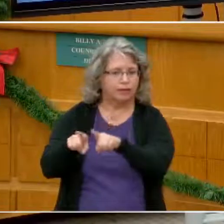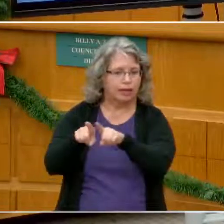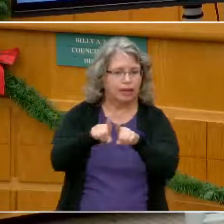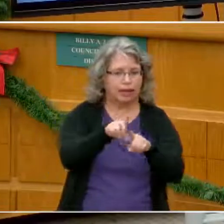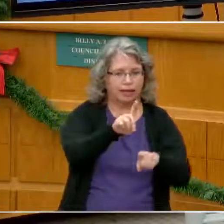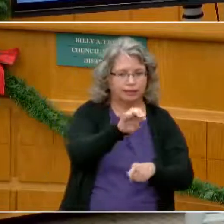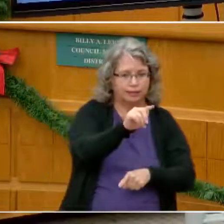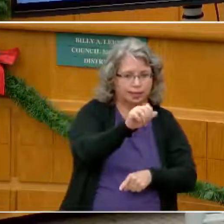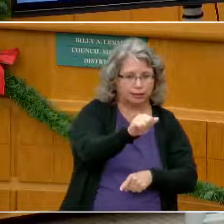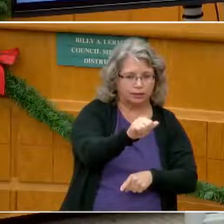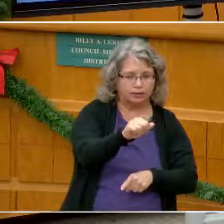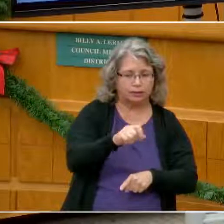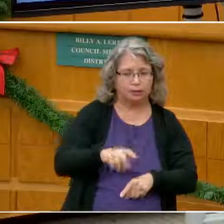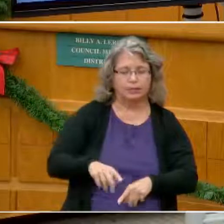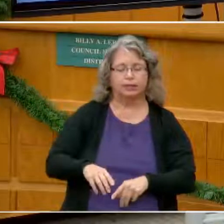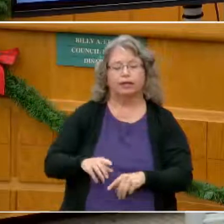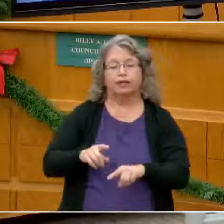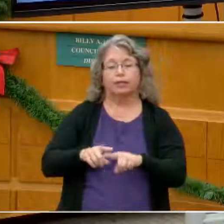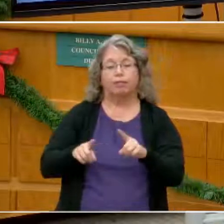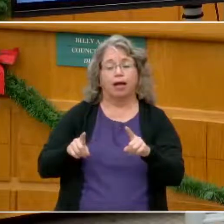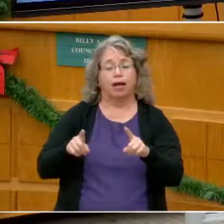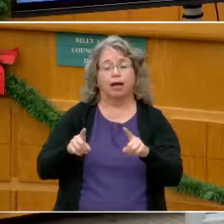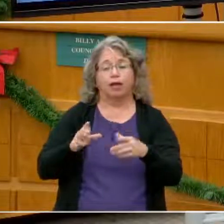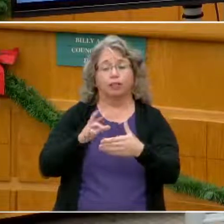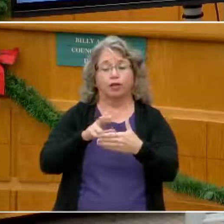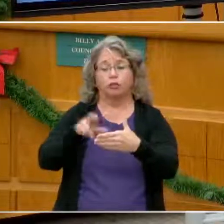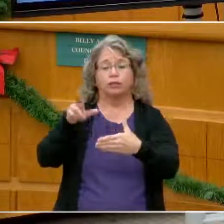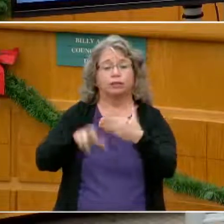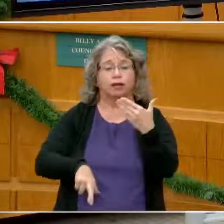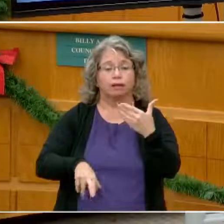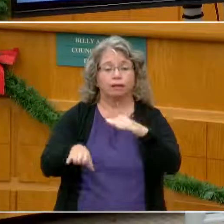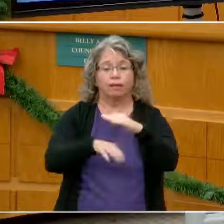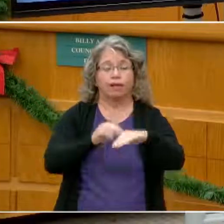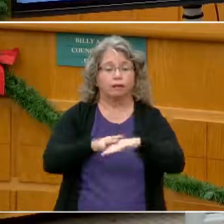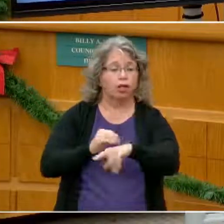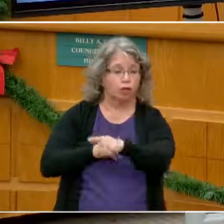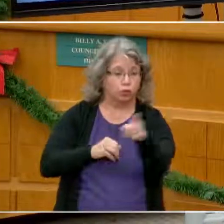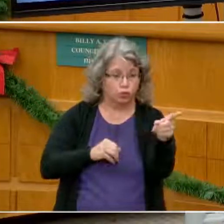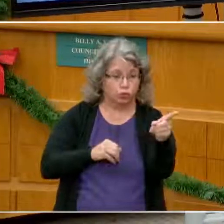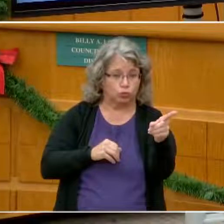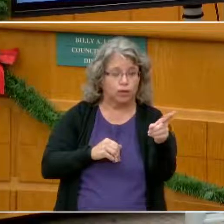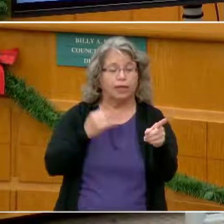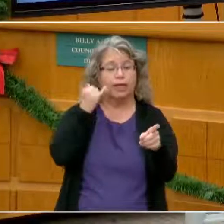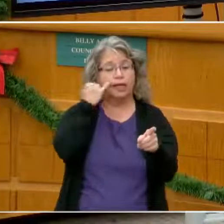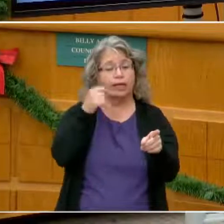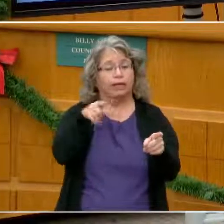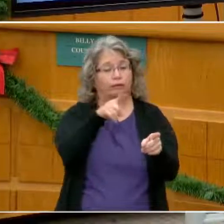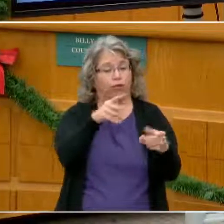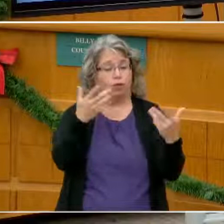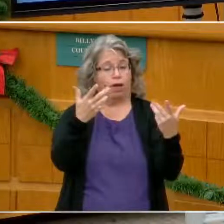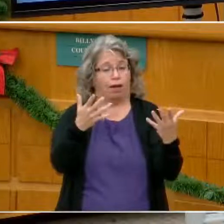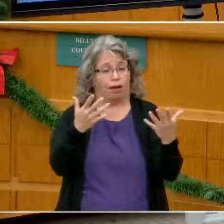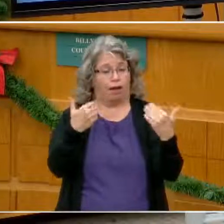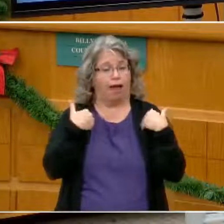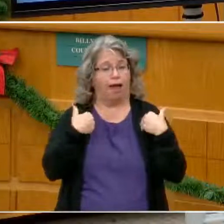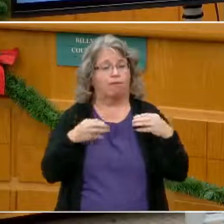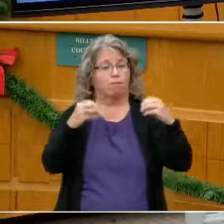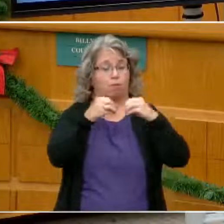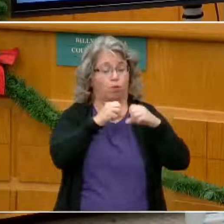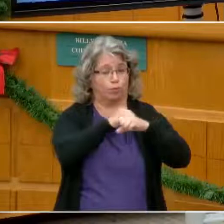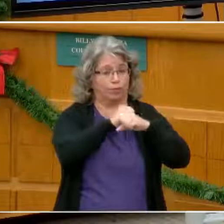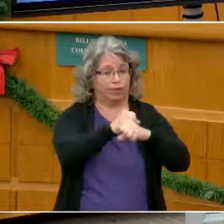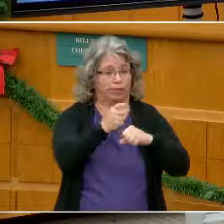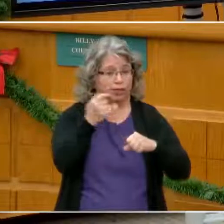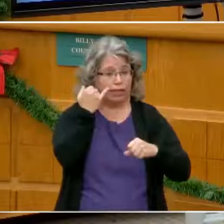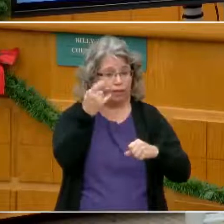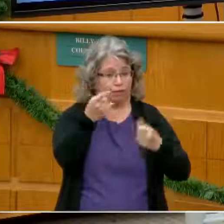outcomes is based upon you, and do you have more protection? If you have been boosted now versus the Delta wave, then